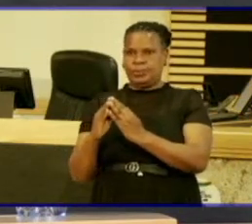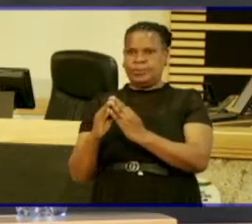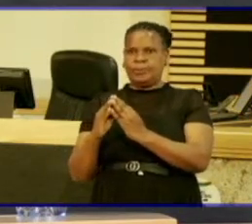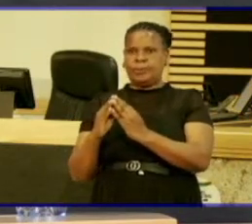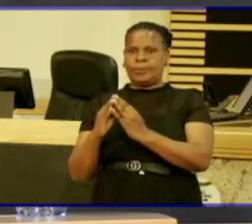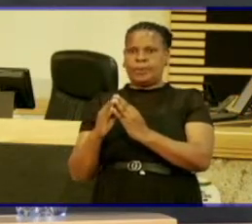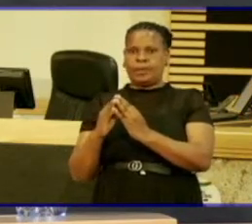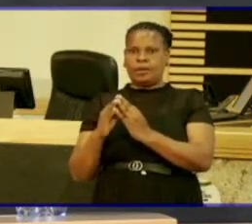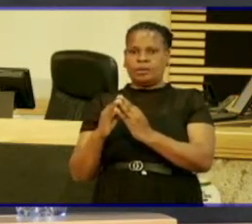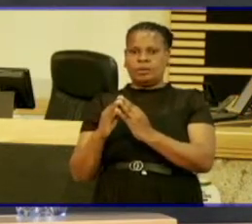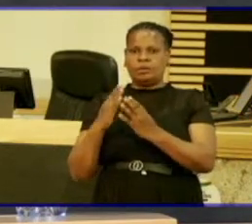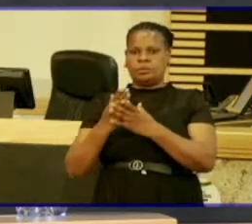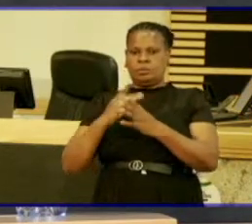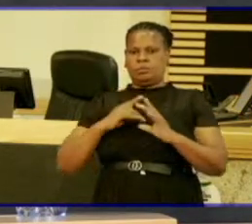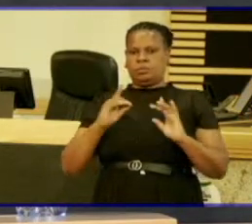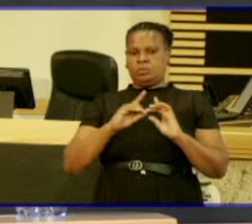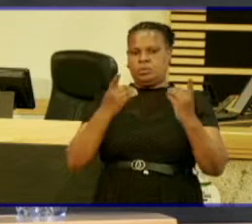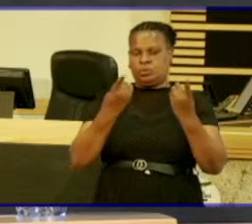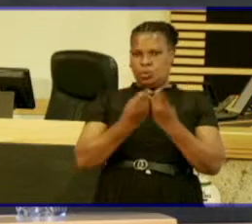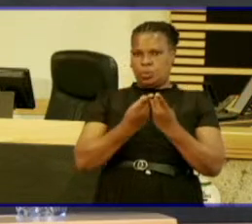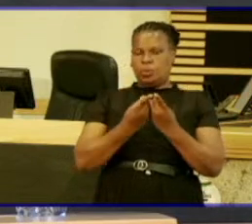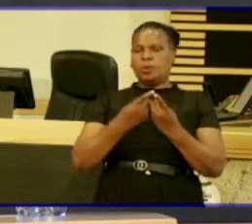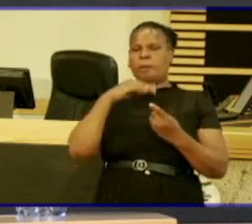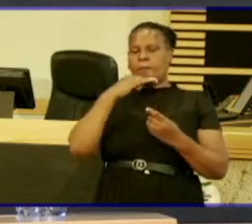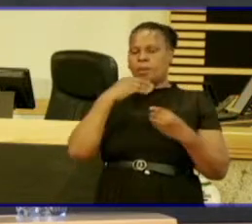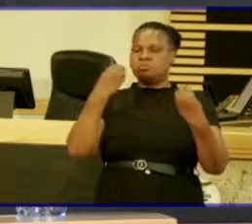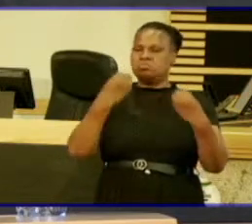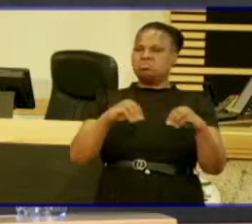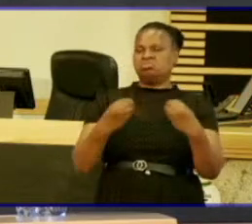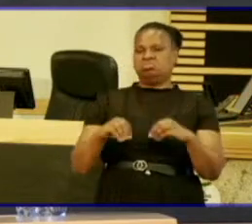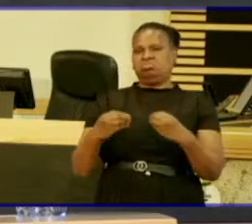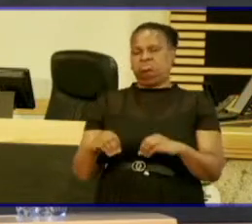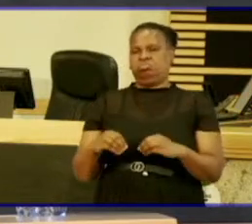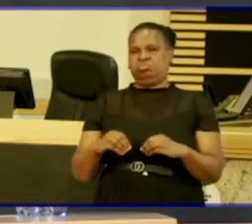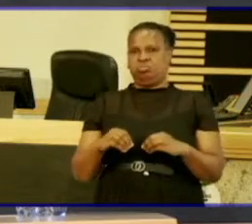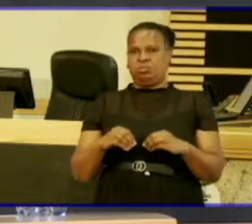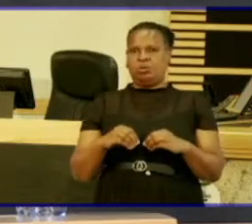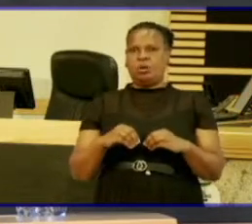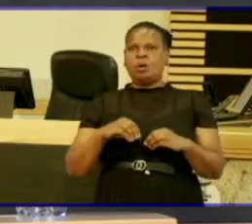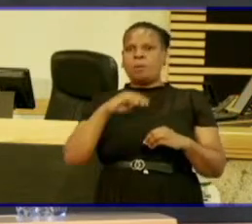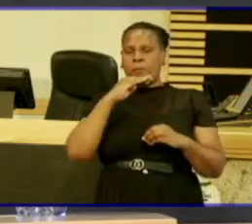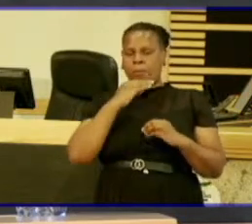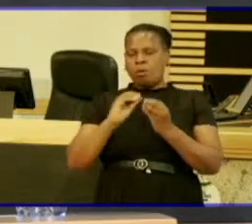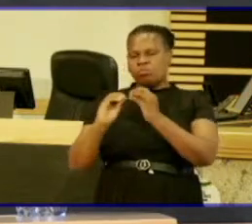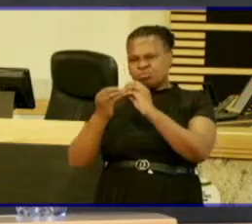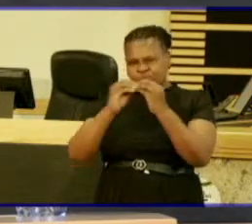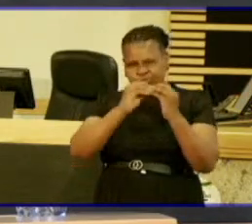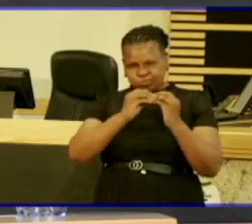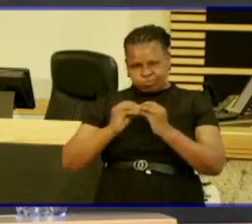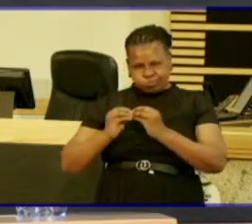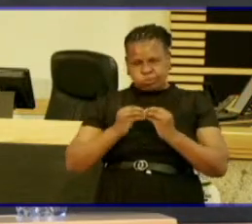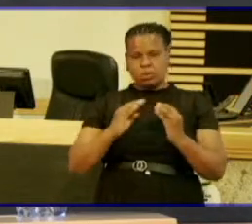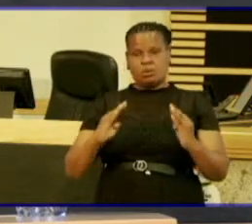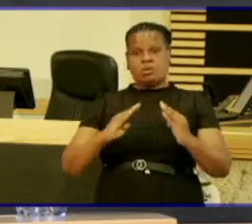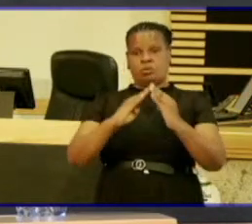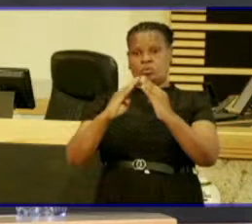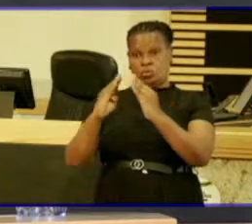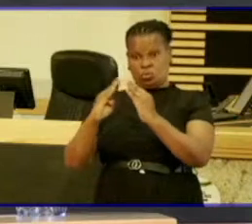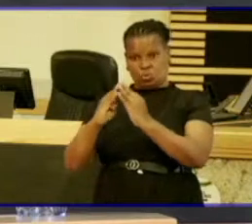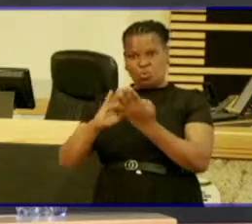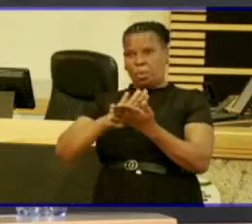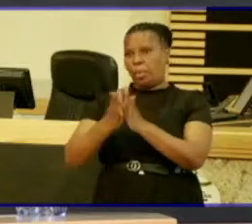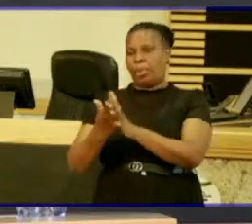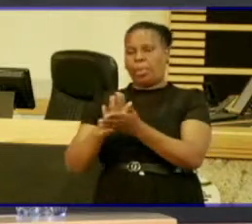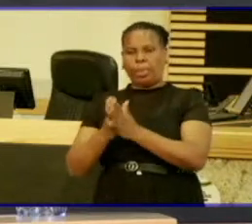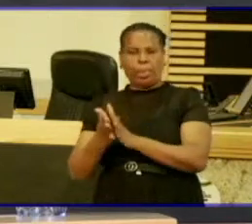National Department of Human Settlement. We are also busy with the repair of houses that were damaged in the recent disaster